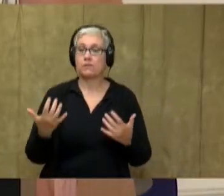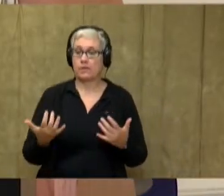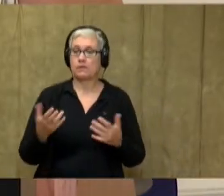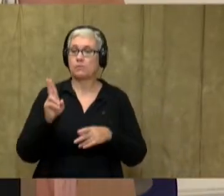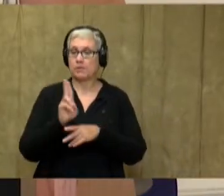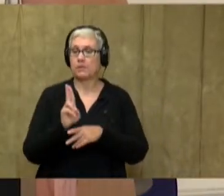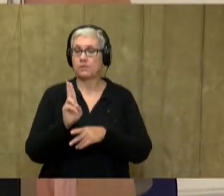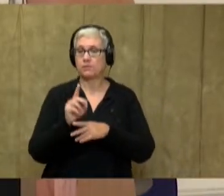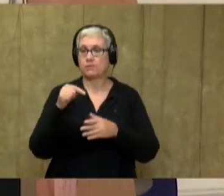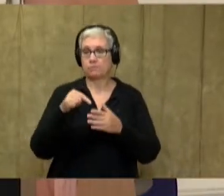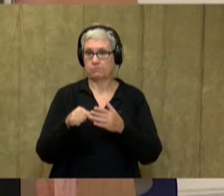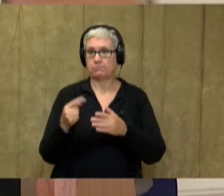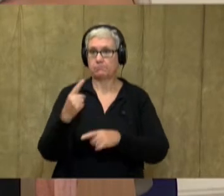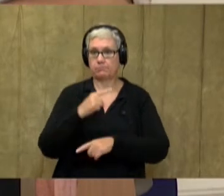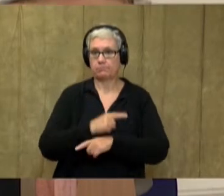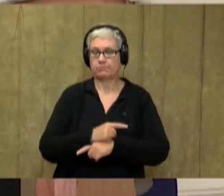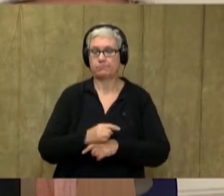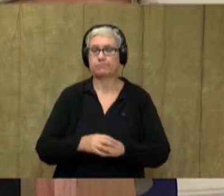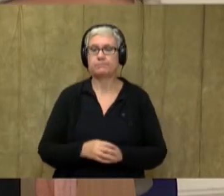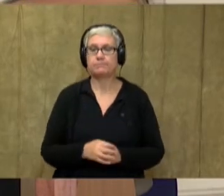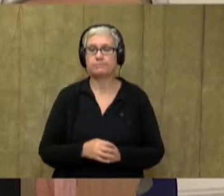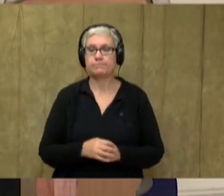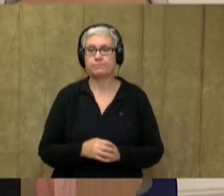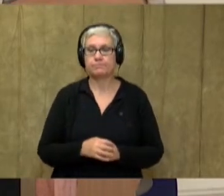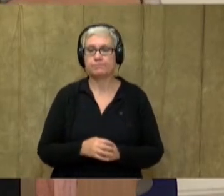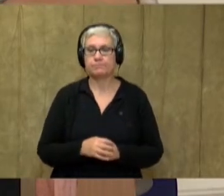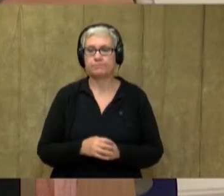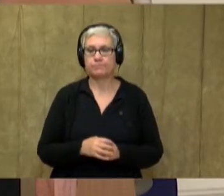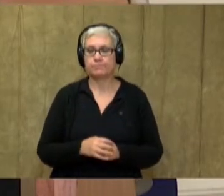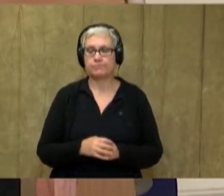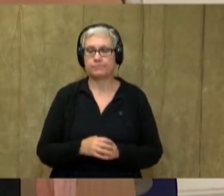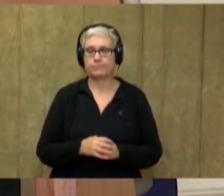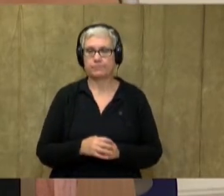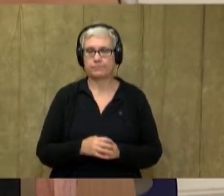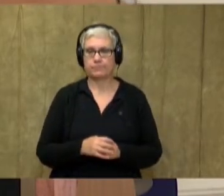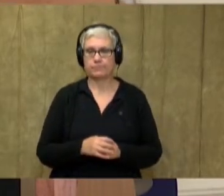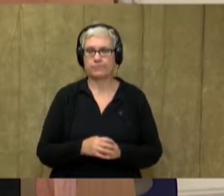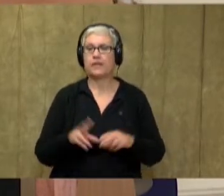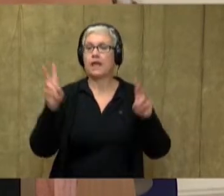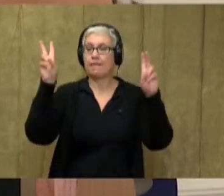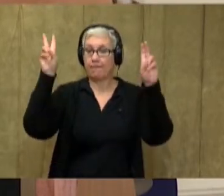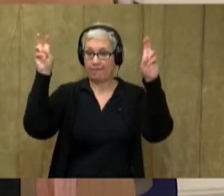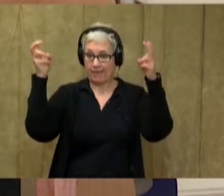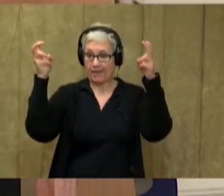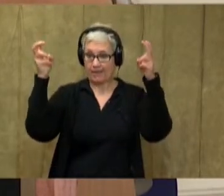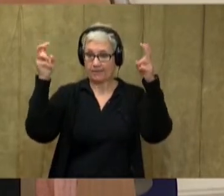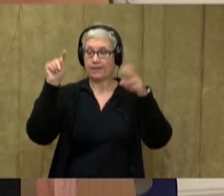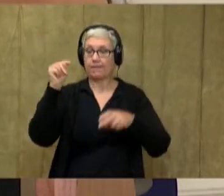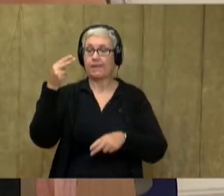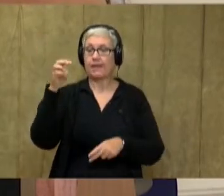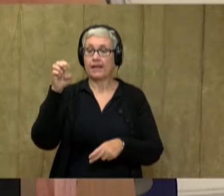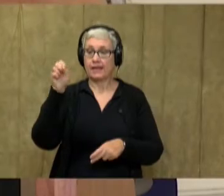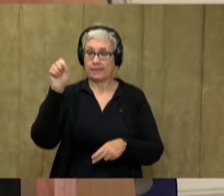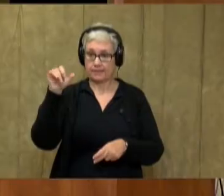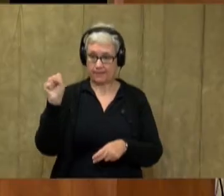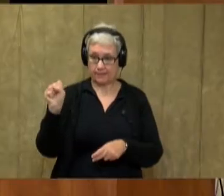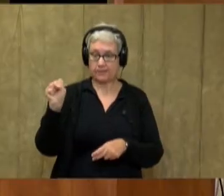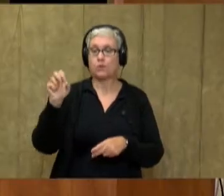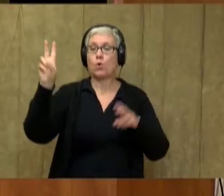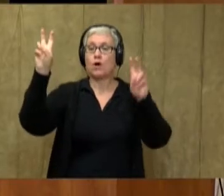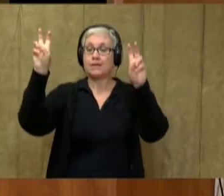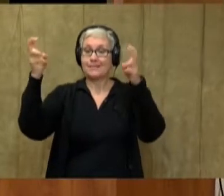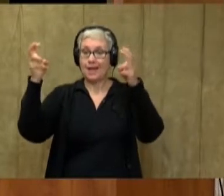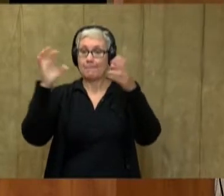today's lesson. So if you look at the top thing, it says thesis or topic statement, which is your sentence with a subject or